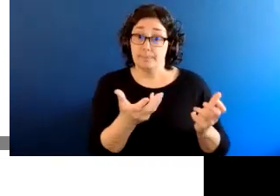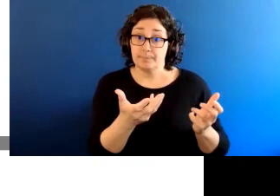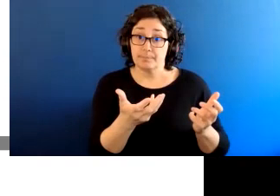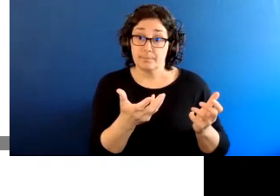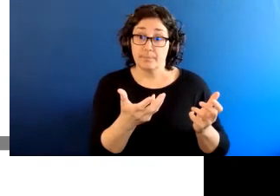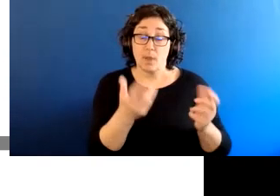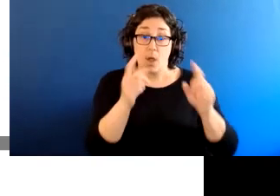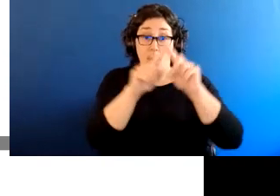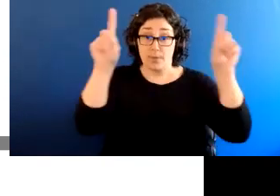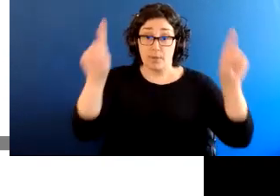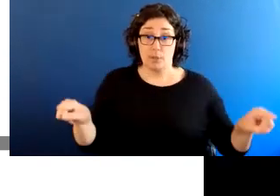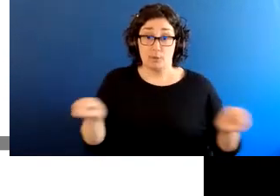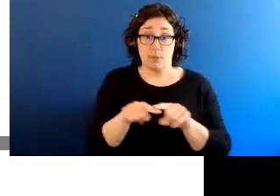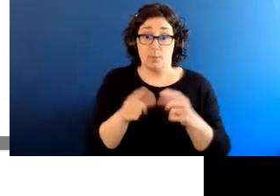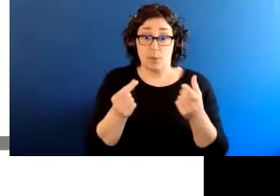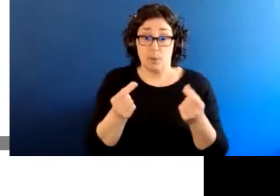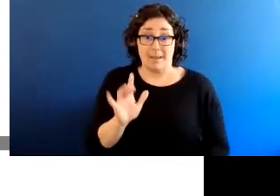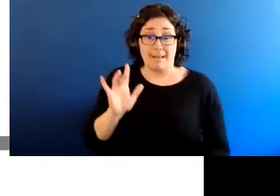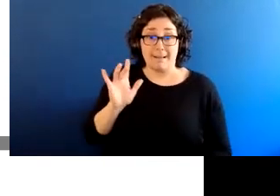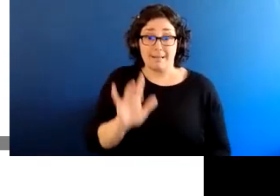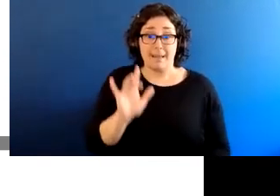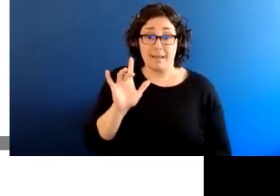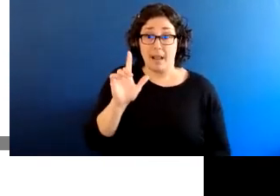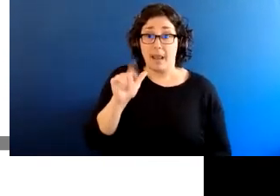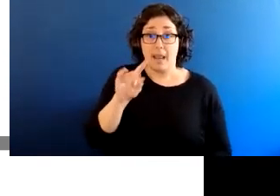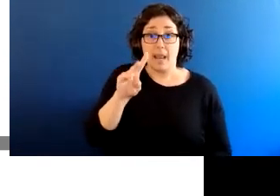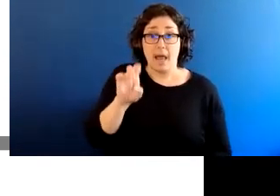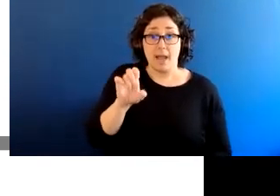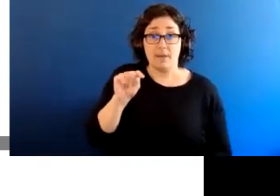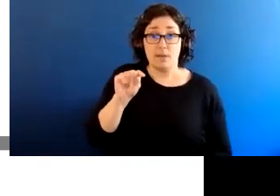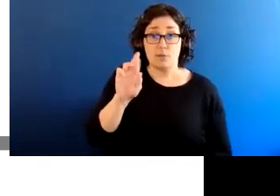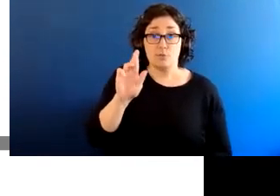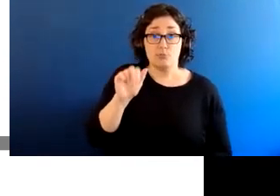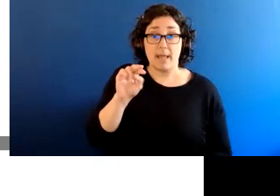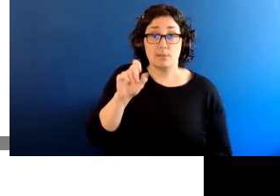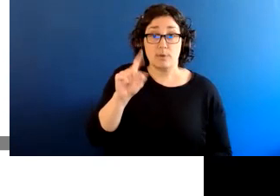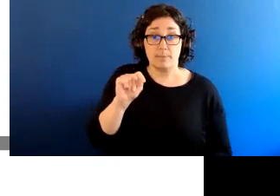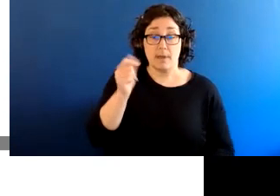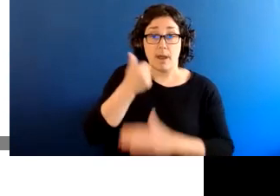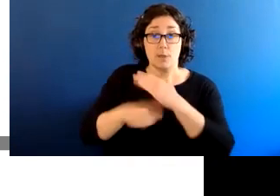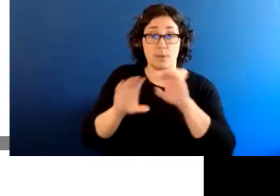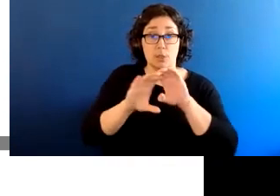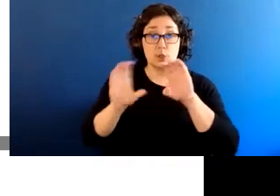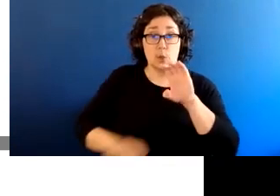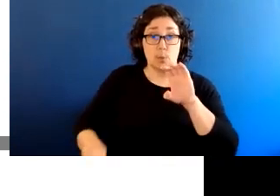on the screen, what you'll do is click on the live transcript in the Zoom menu.